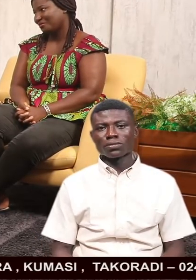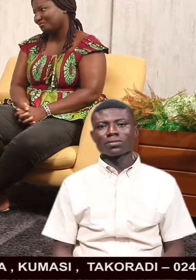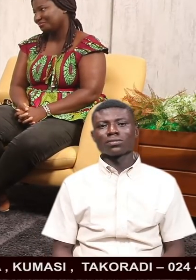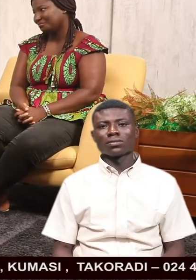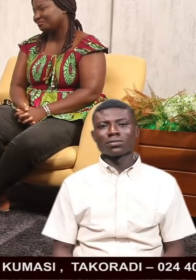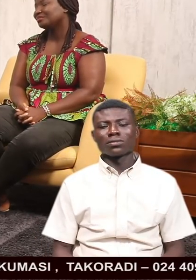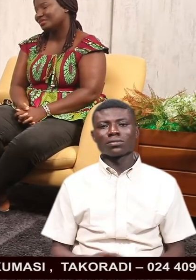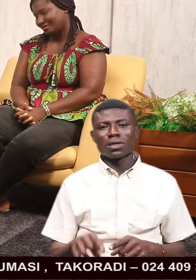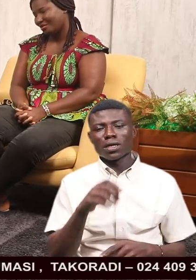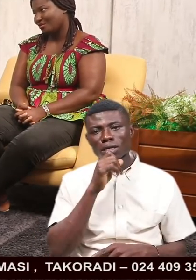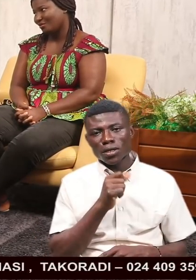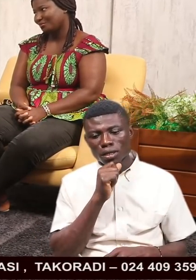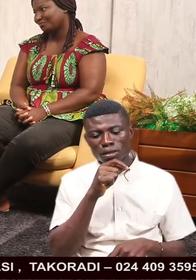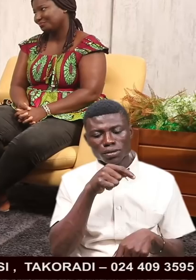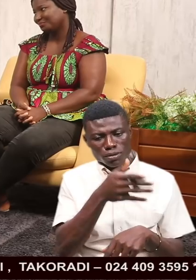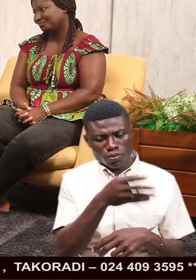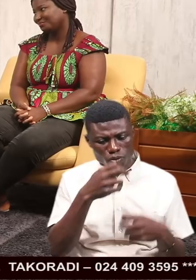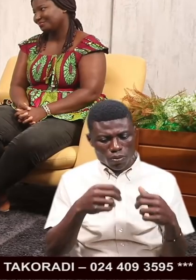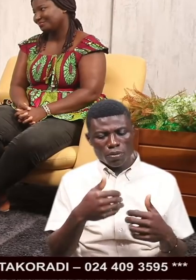anamafo. Age nzo su hi. Ewo ho.